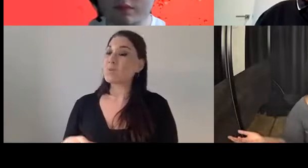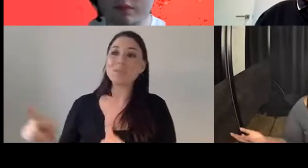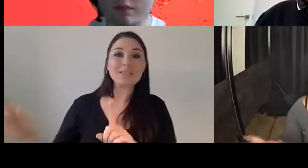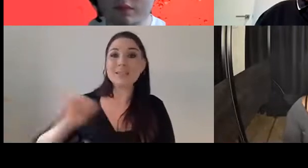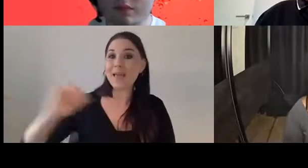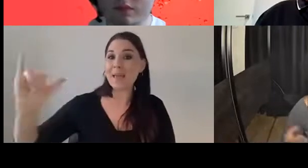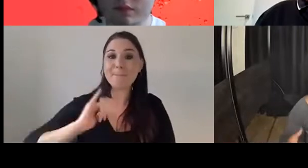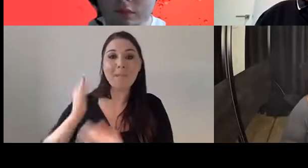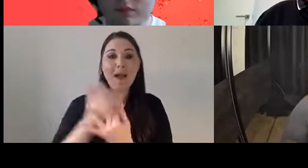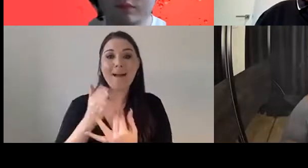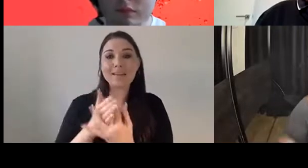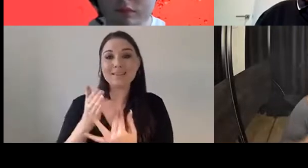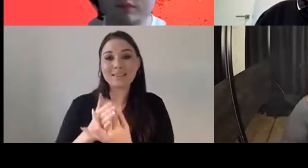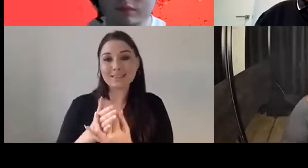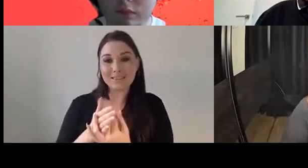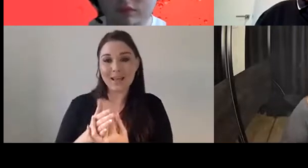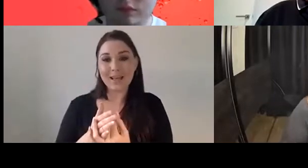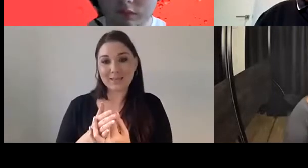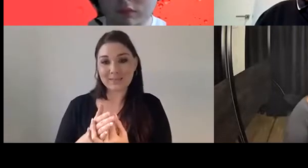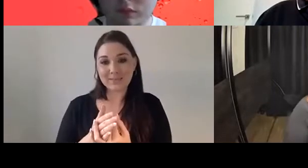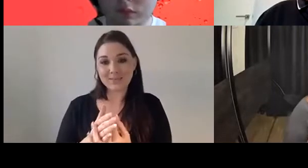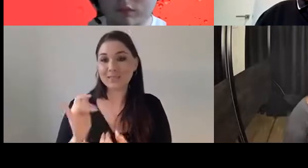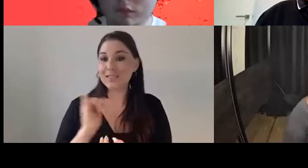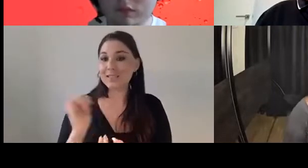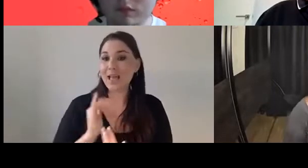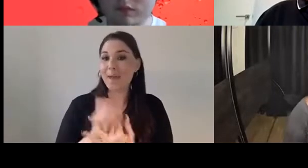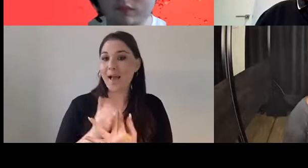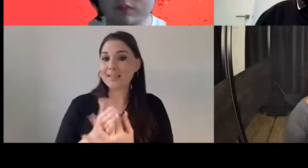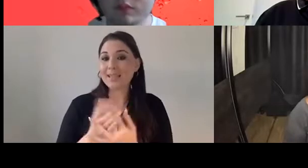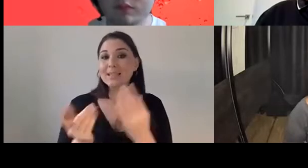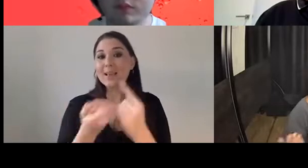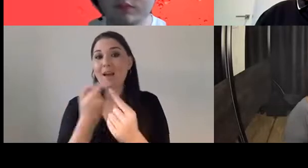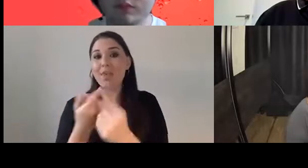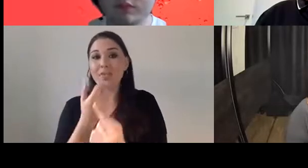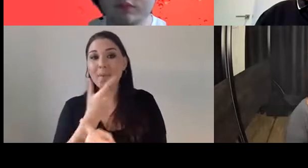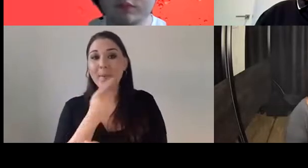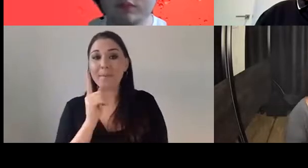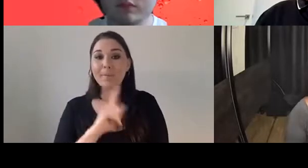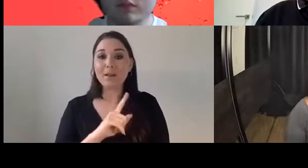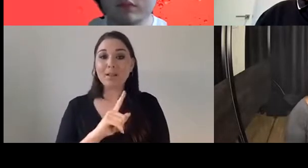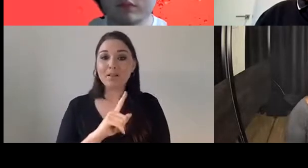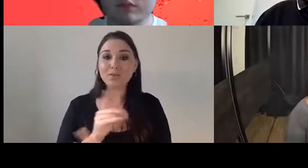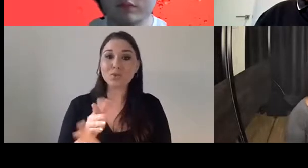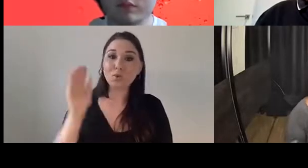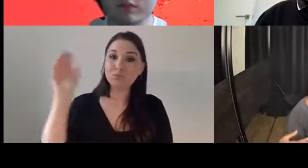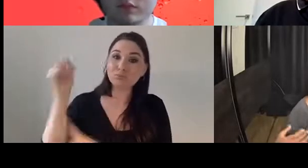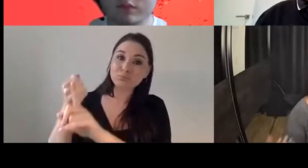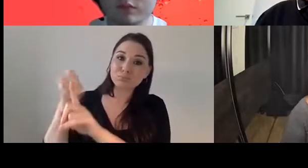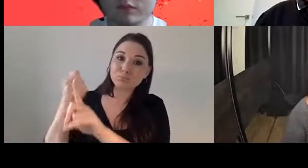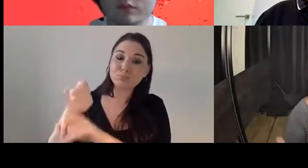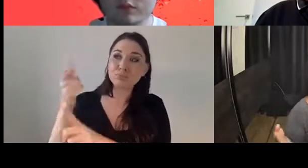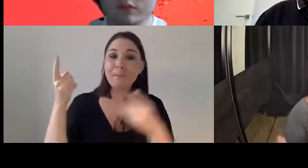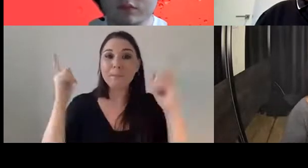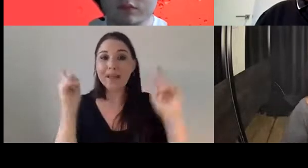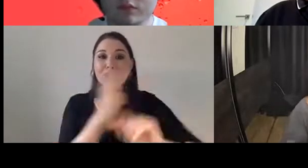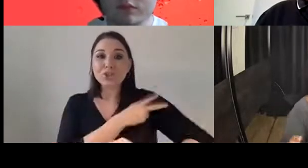are talking about accessibility. They don't get the same access than others. So go there as hiring manager, as